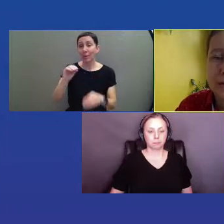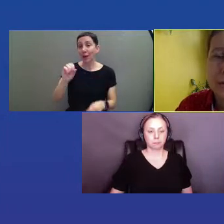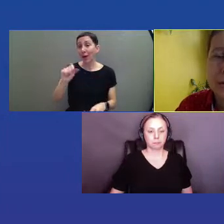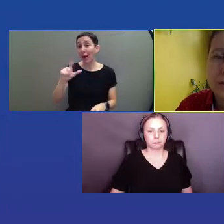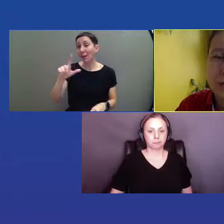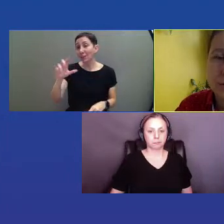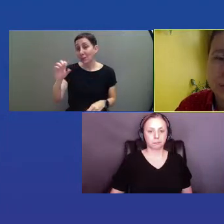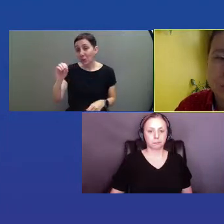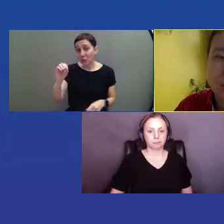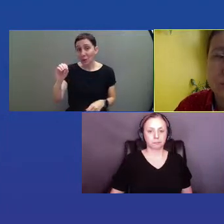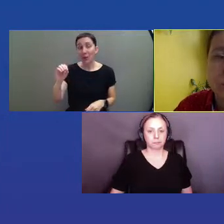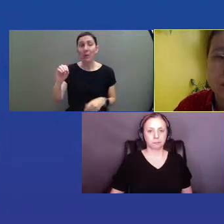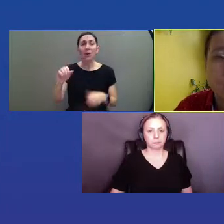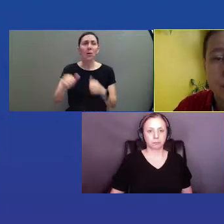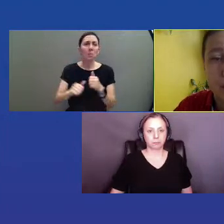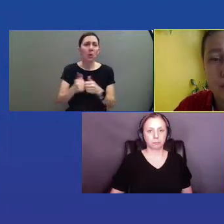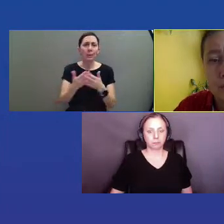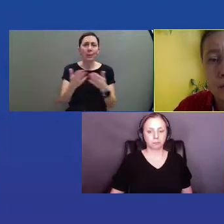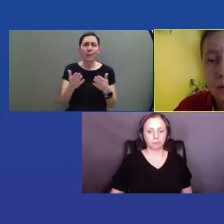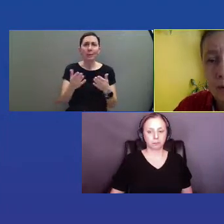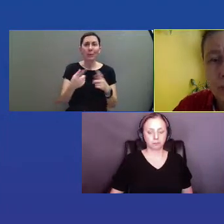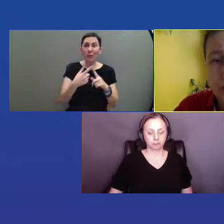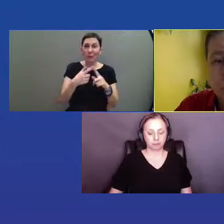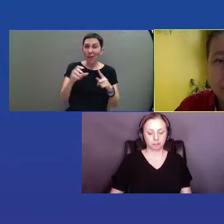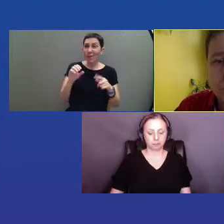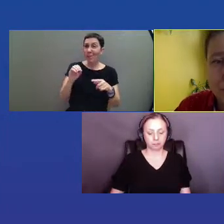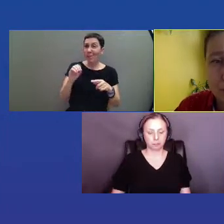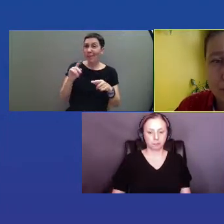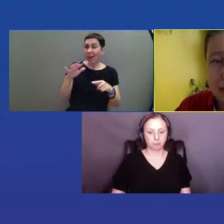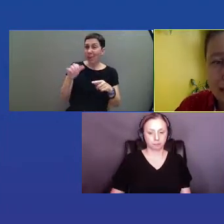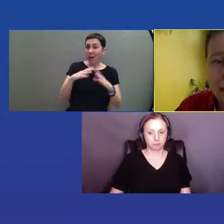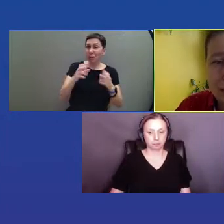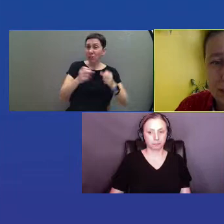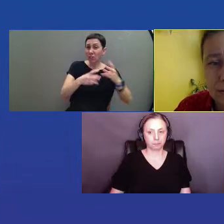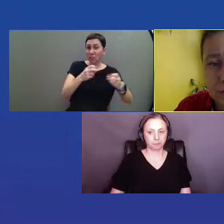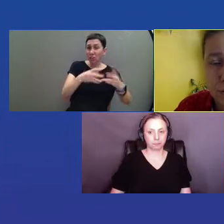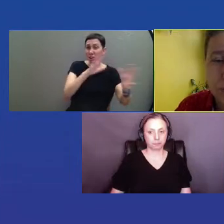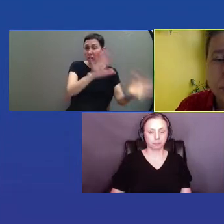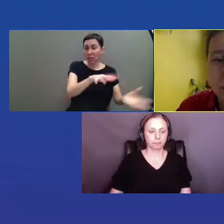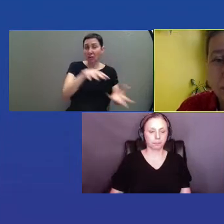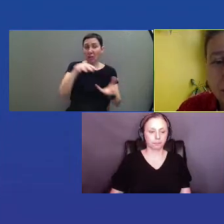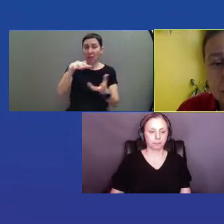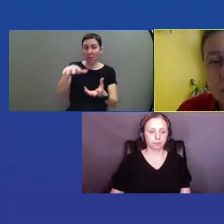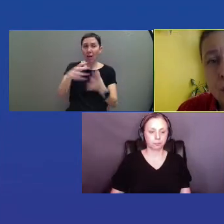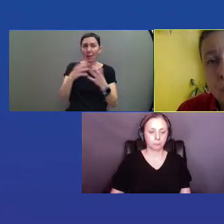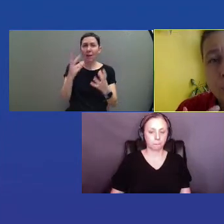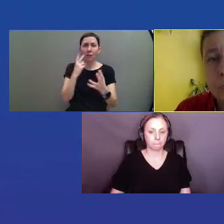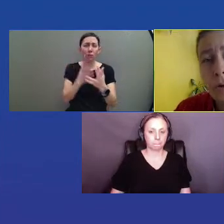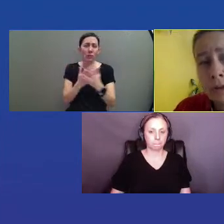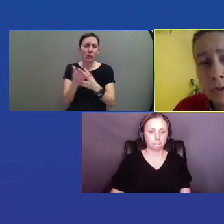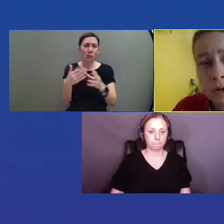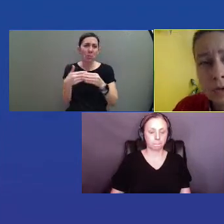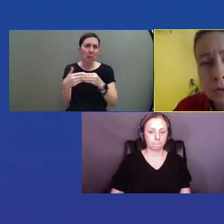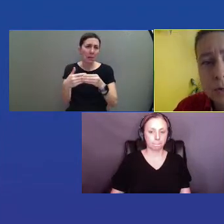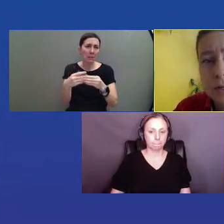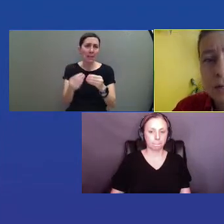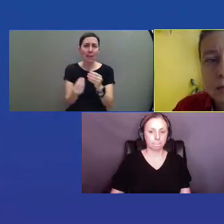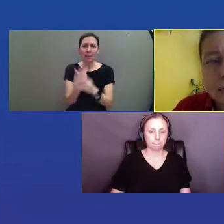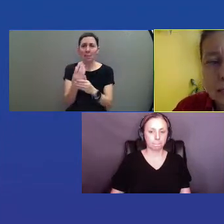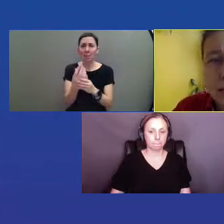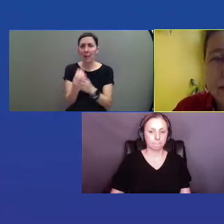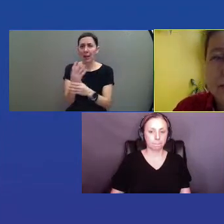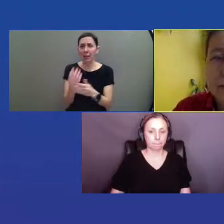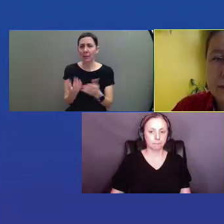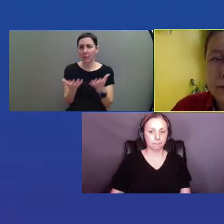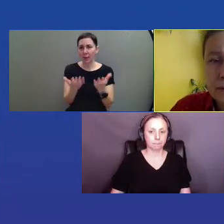mostly materials that are discarded from the opera house. And we have a lot of transparent plastics in this one, and some plants are growing on the structure.